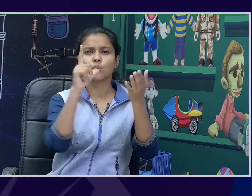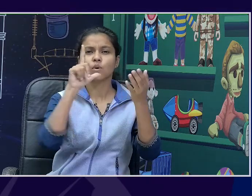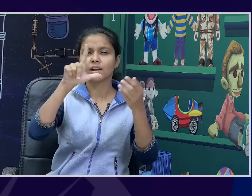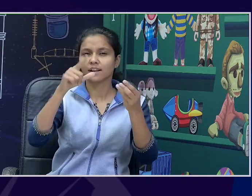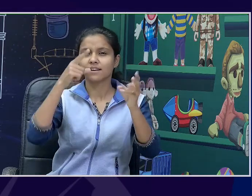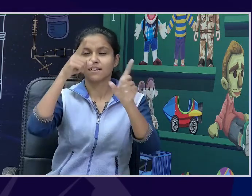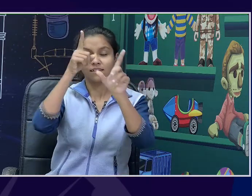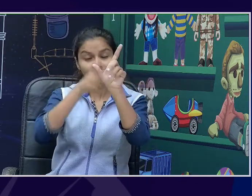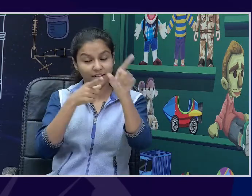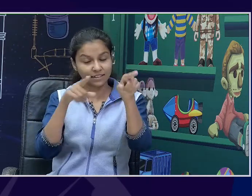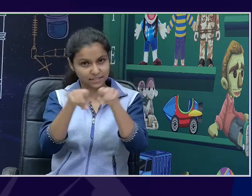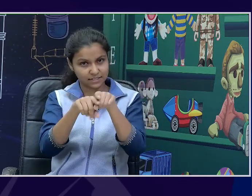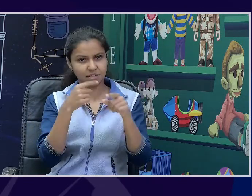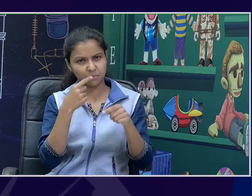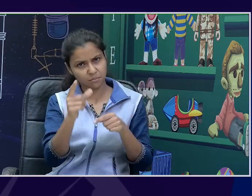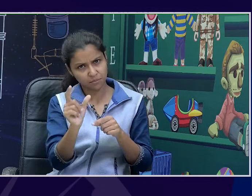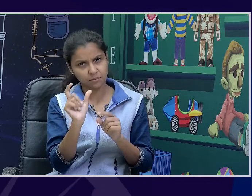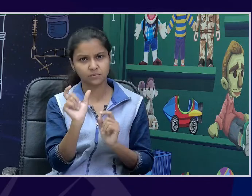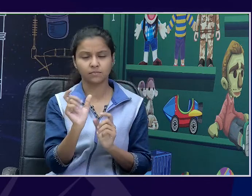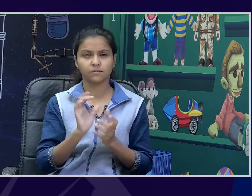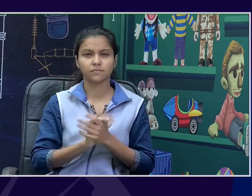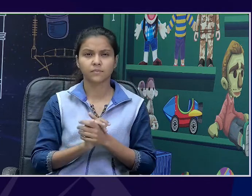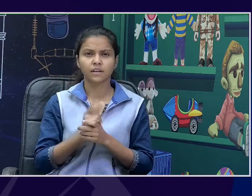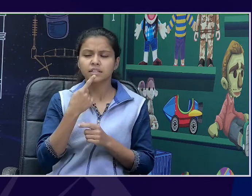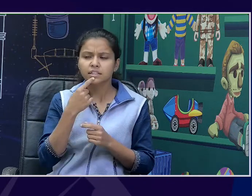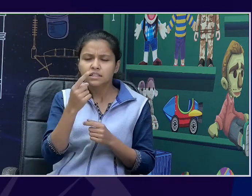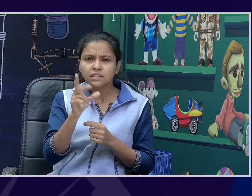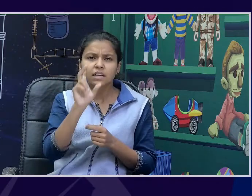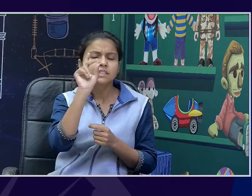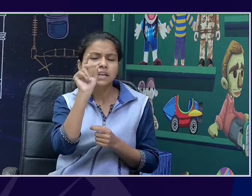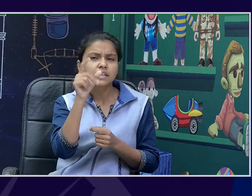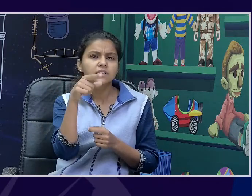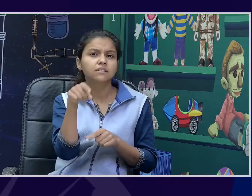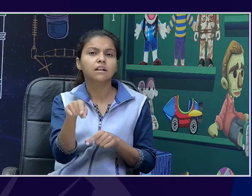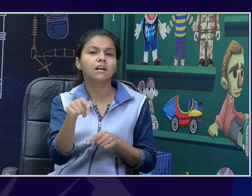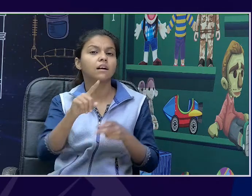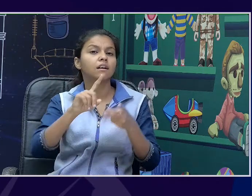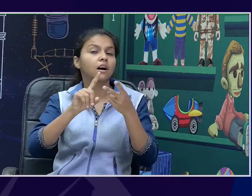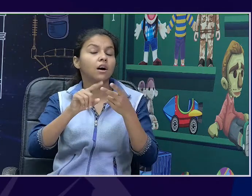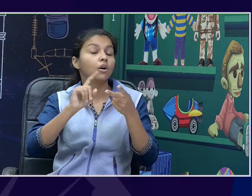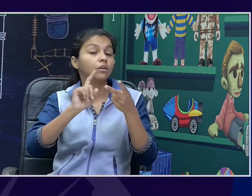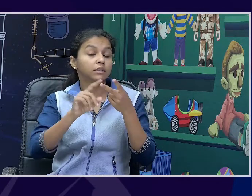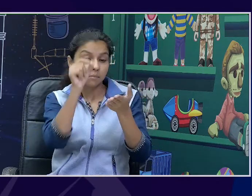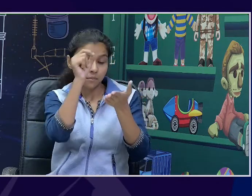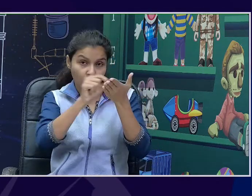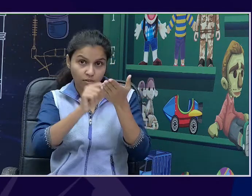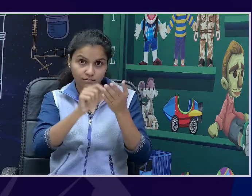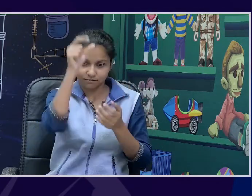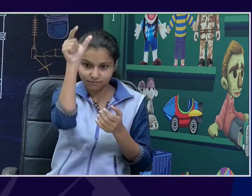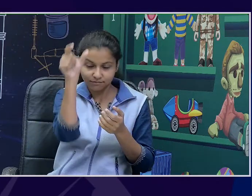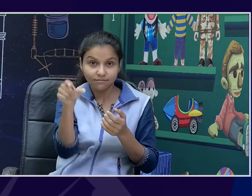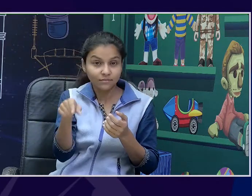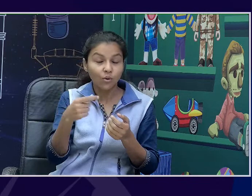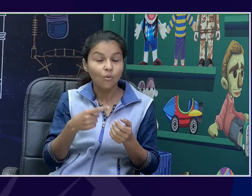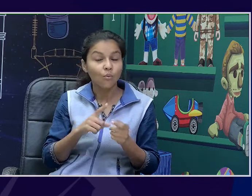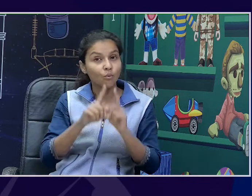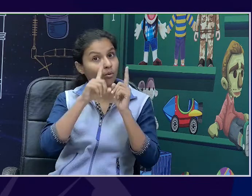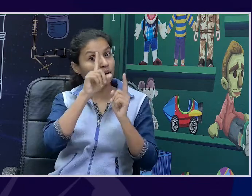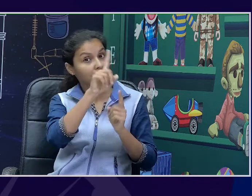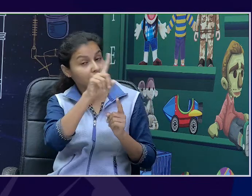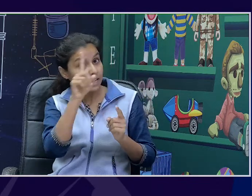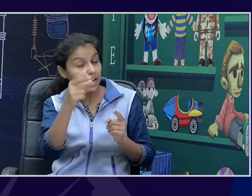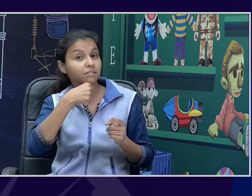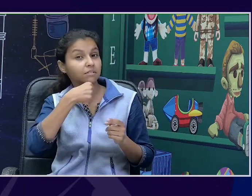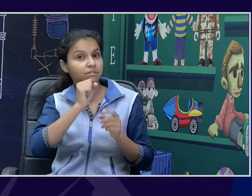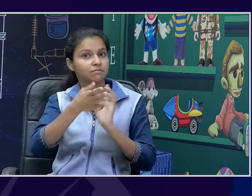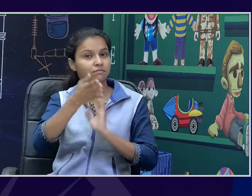why when we talk about this chapter also, in the second instance, when the author was 11 years old, he was thrown into